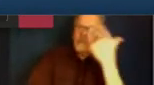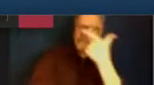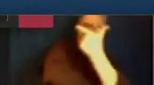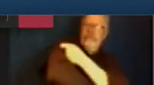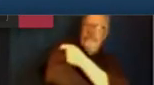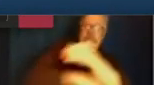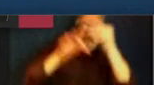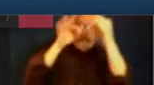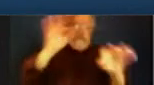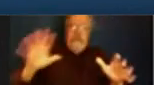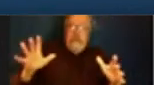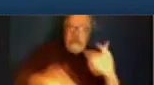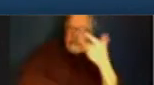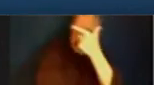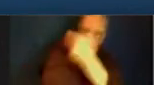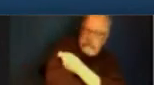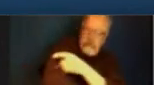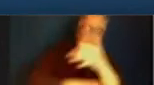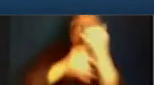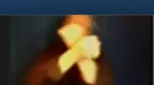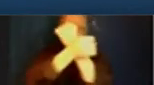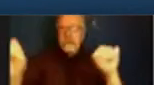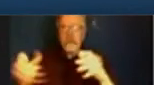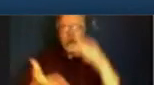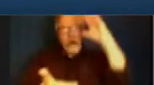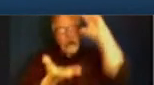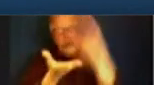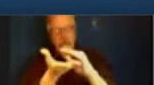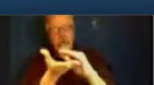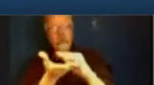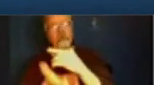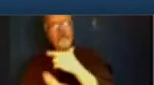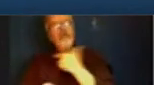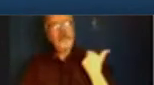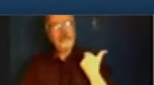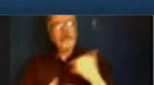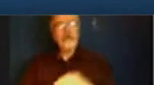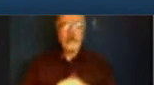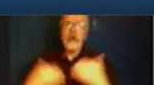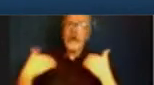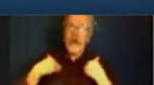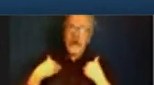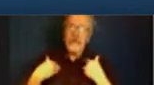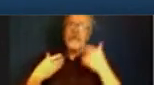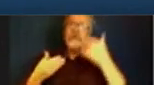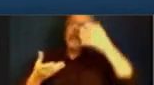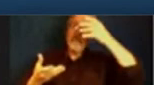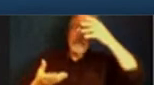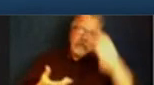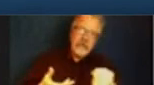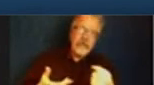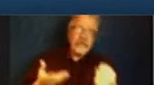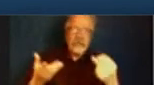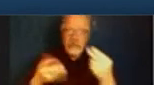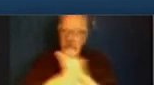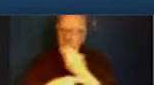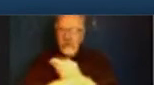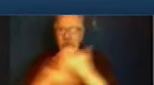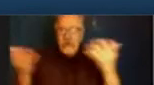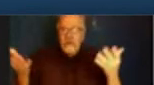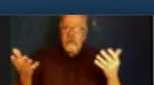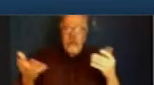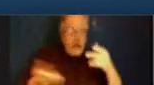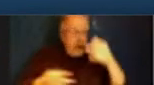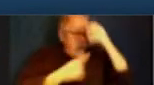Third, we have multiple what I call common sense measures now available to us, including masks, which are now we've made